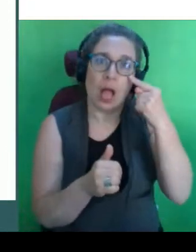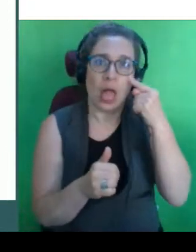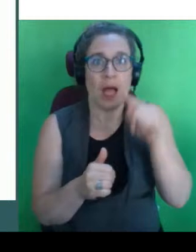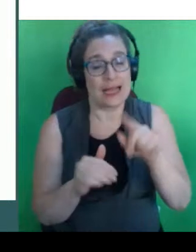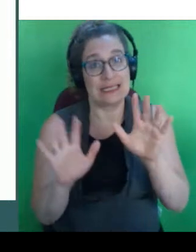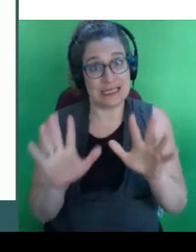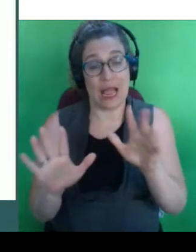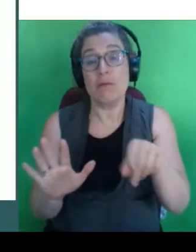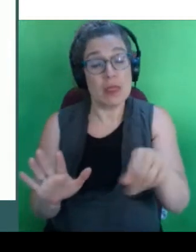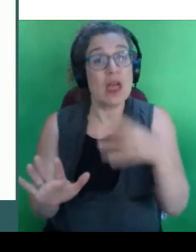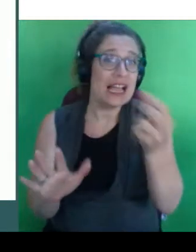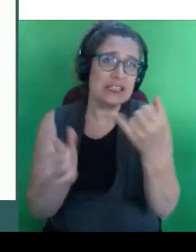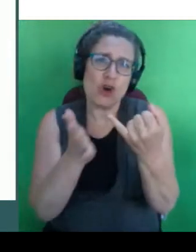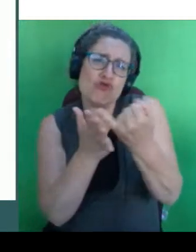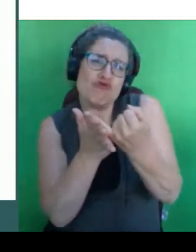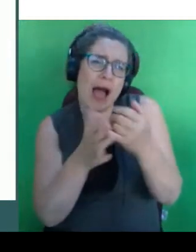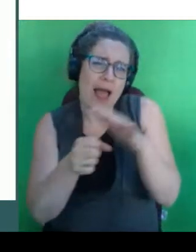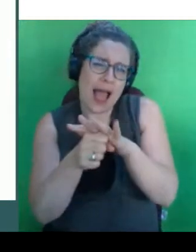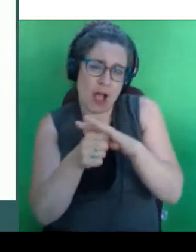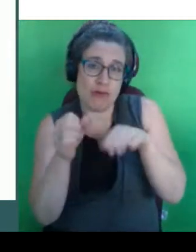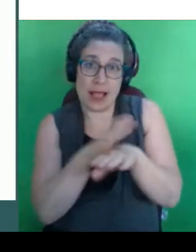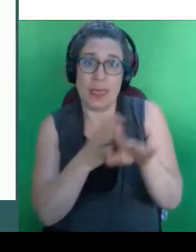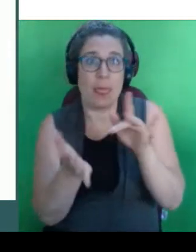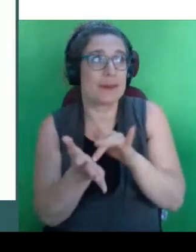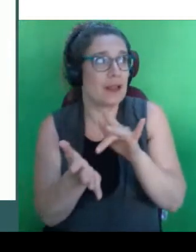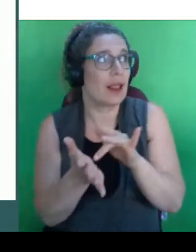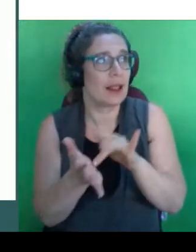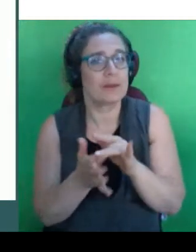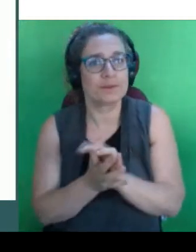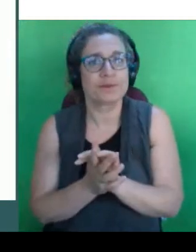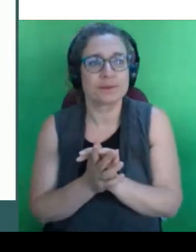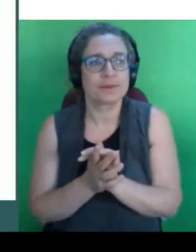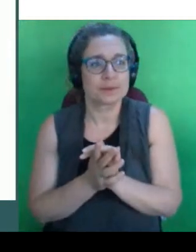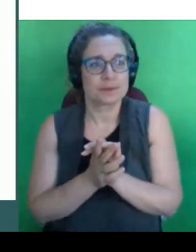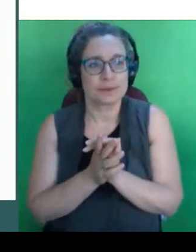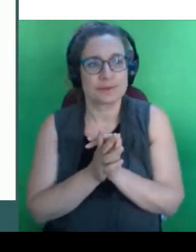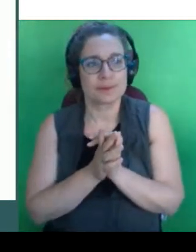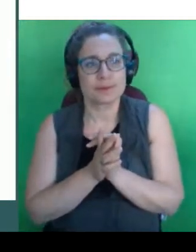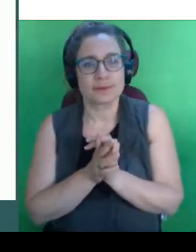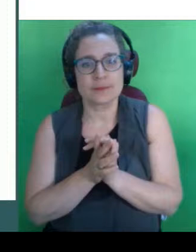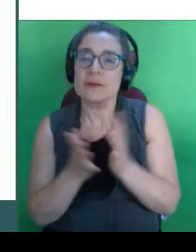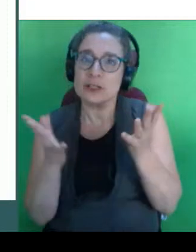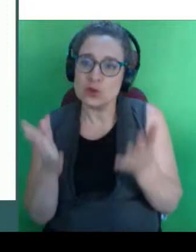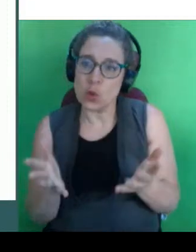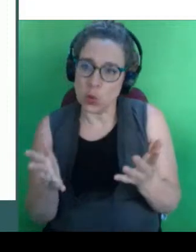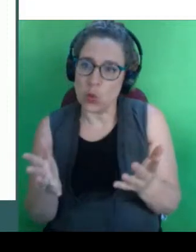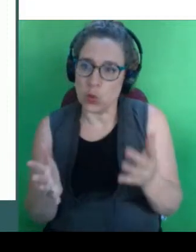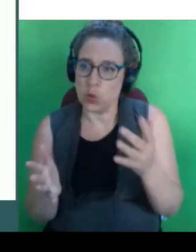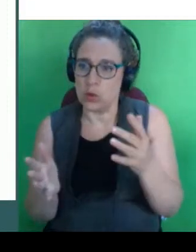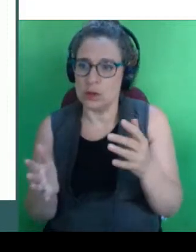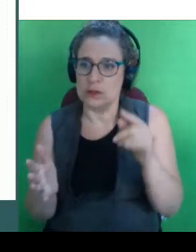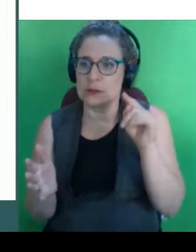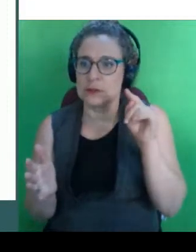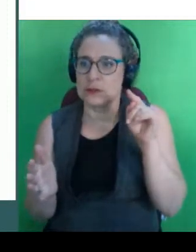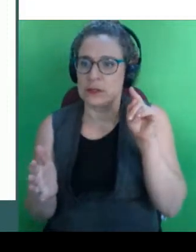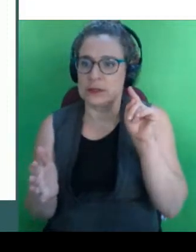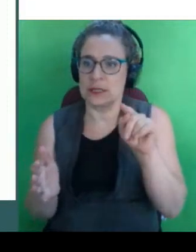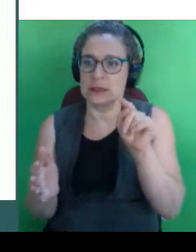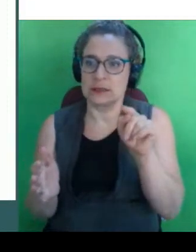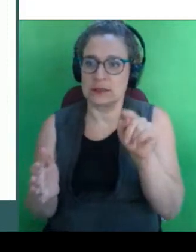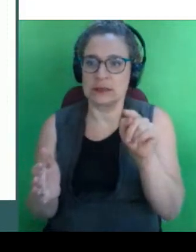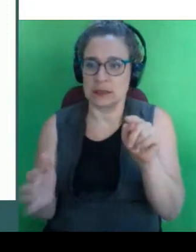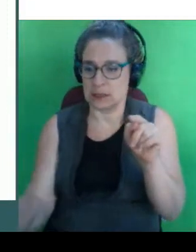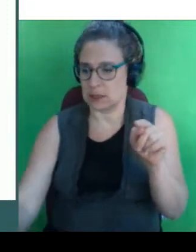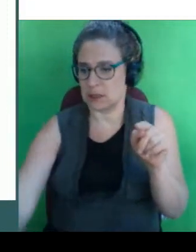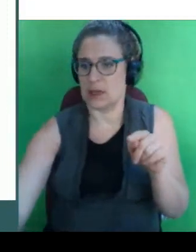the middle. So that's so again, clinical correlation is required, and it can